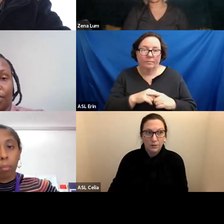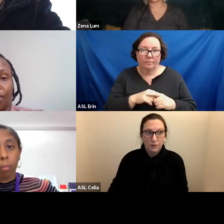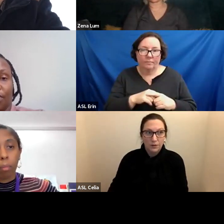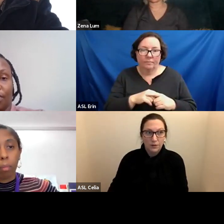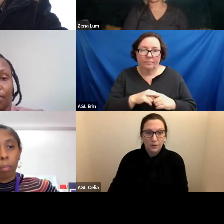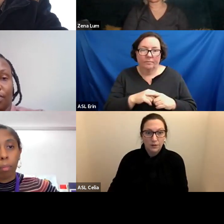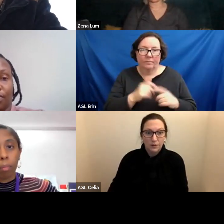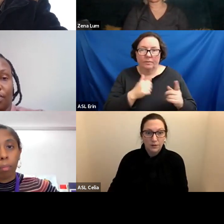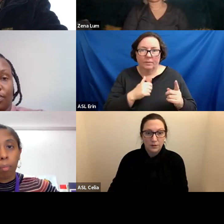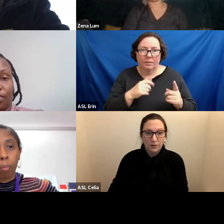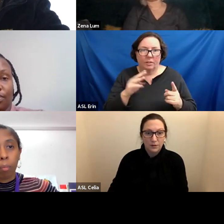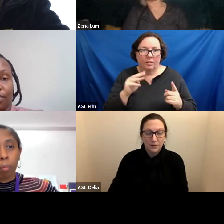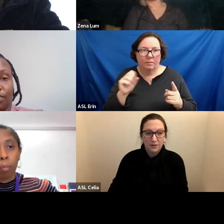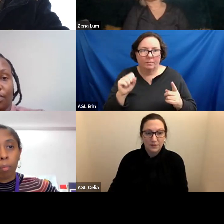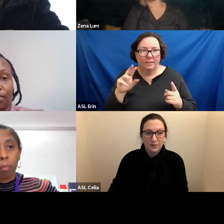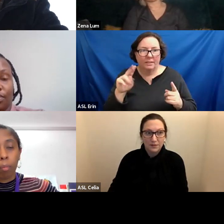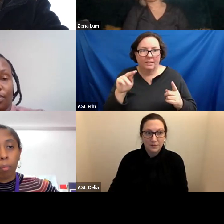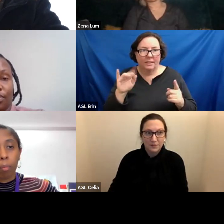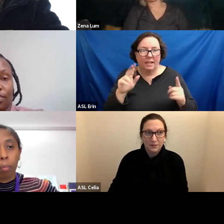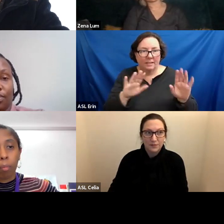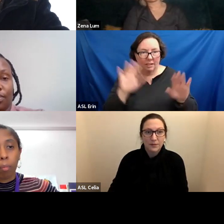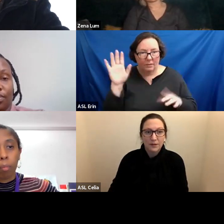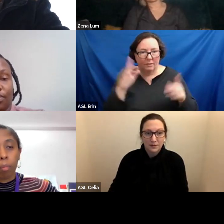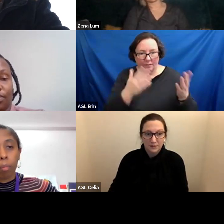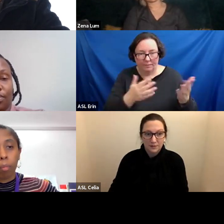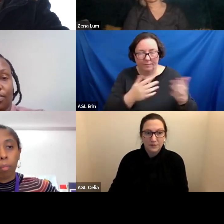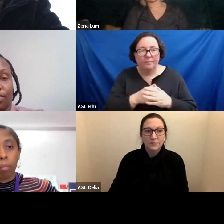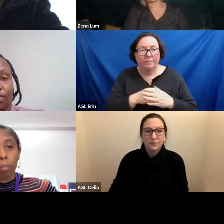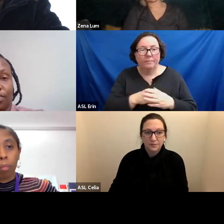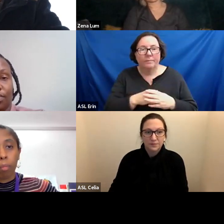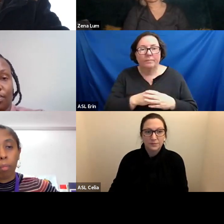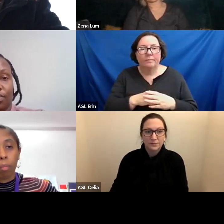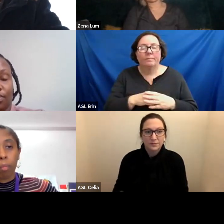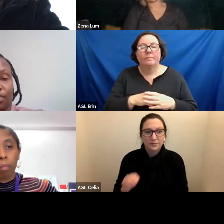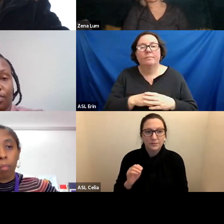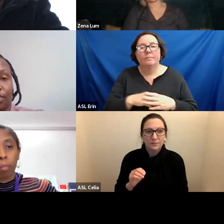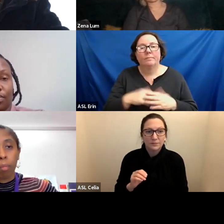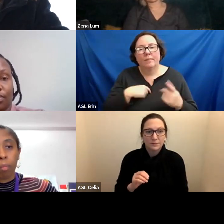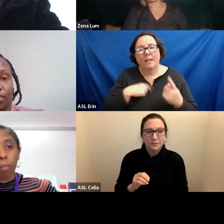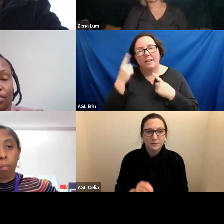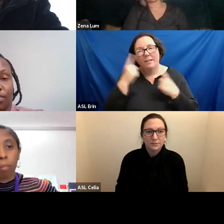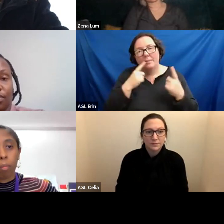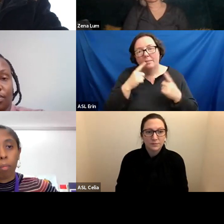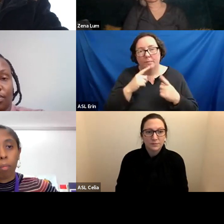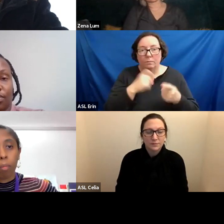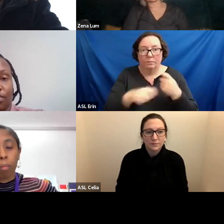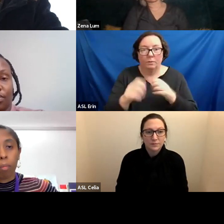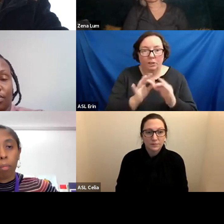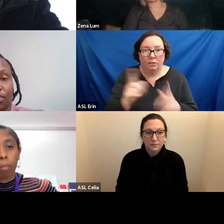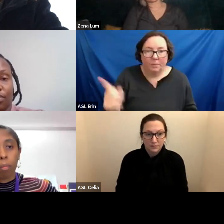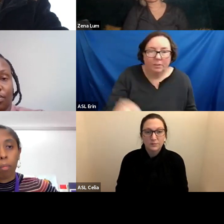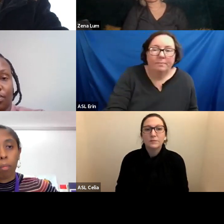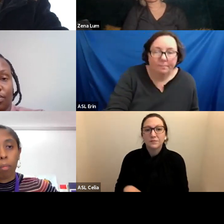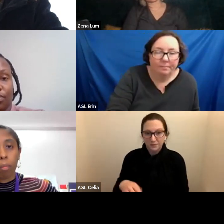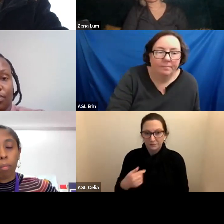Okay, I'm sorry, Ms. Nagasawa, go right ahead. I have been thinking about one of our